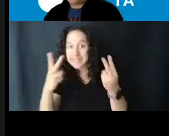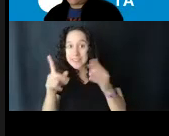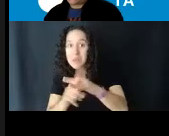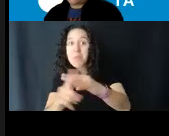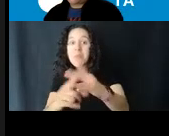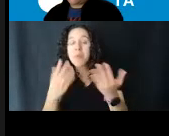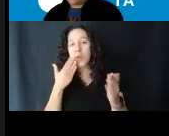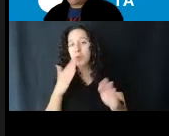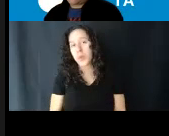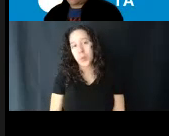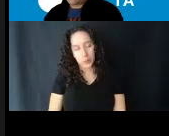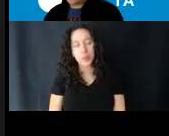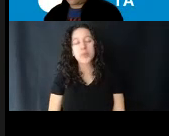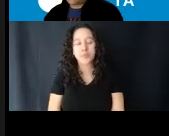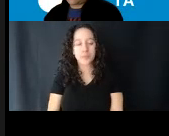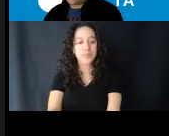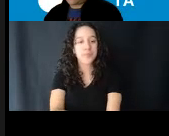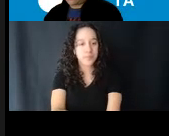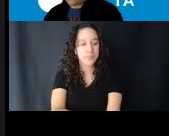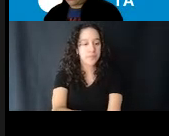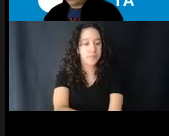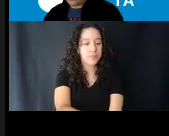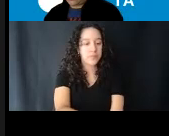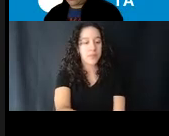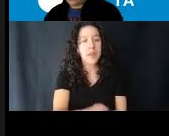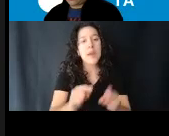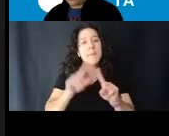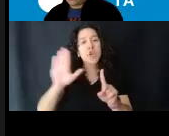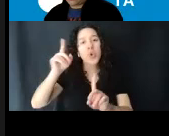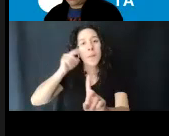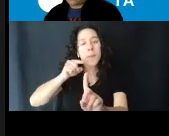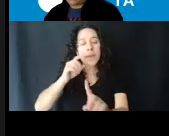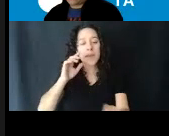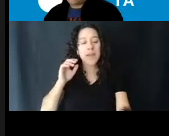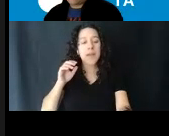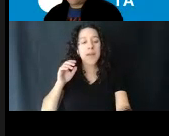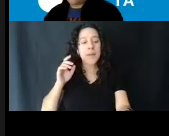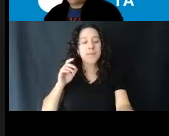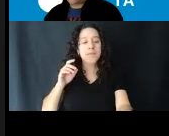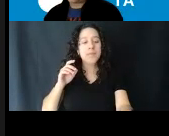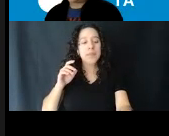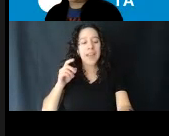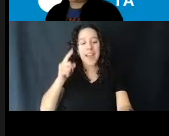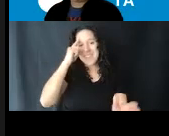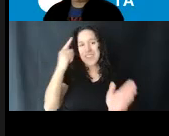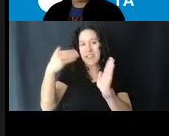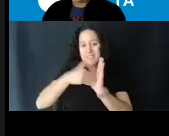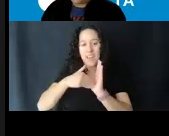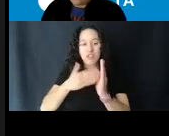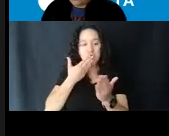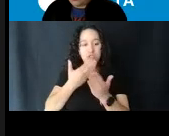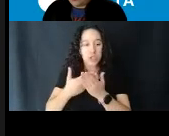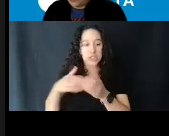RFPs. So. Although to your point, Adam, I think this is again a really good space for